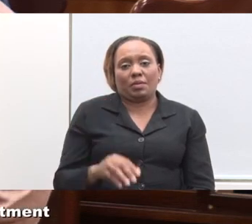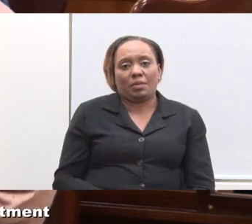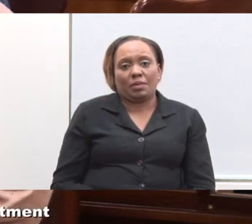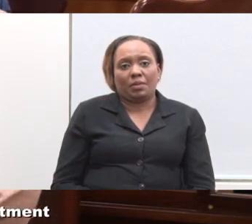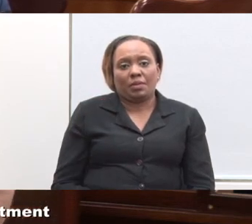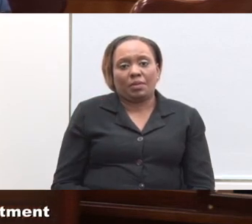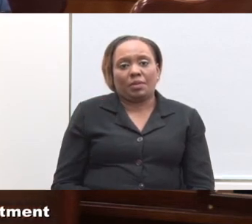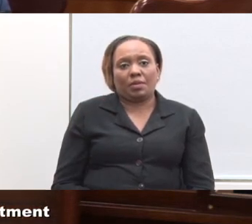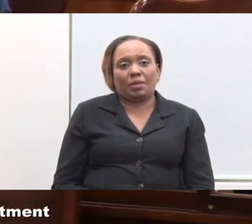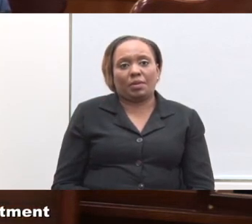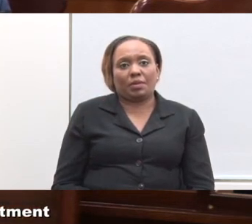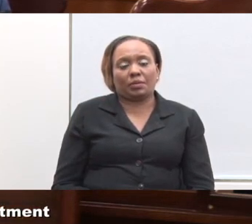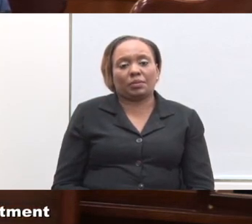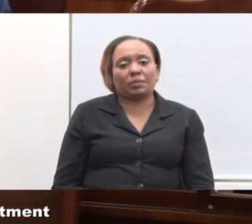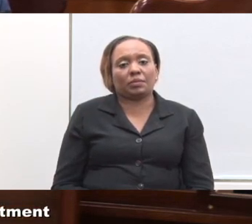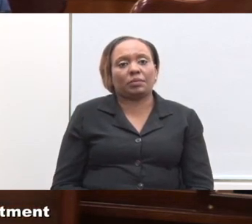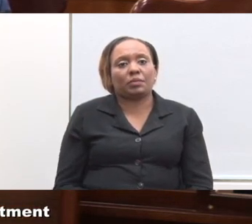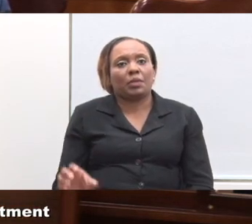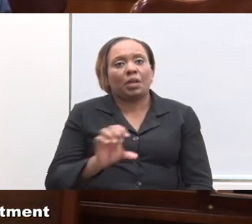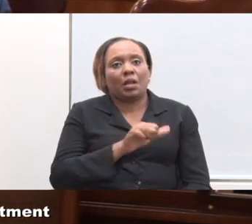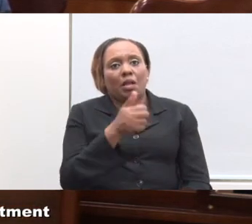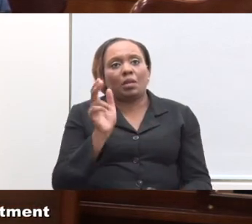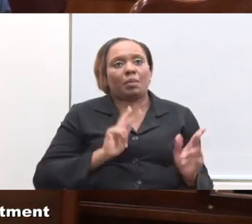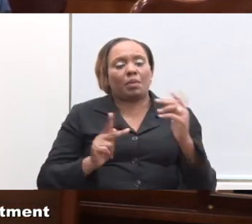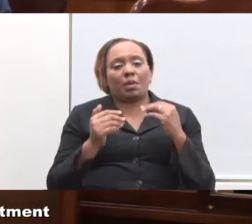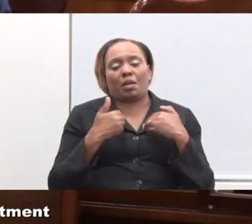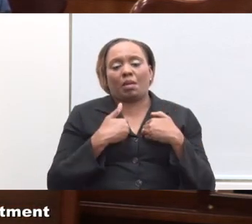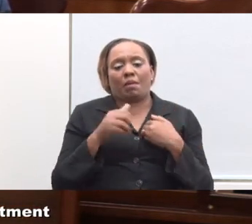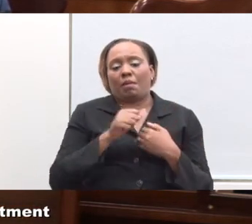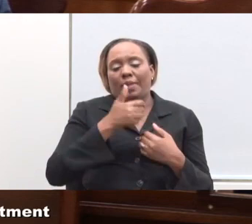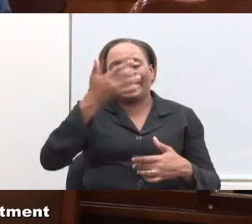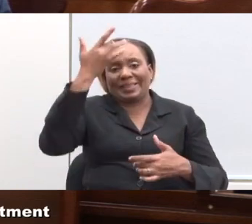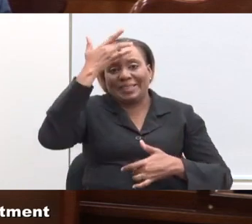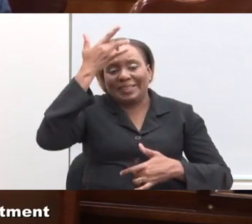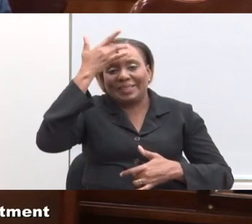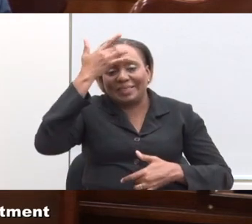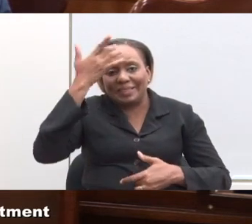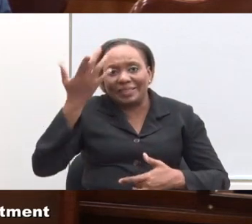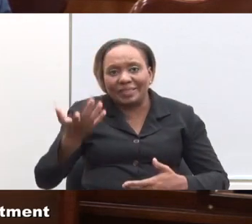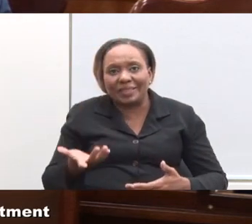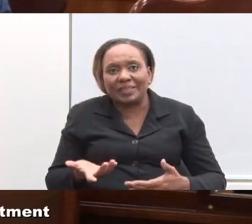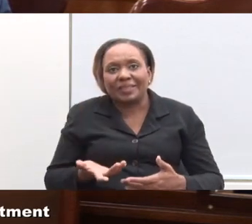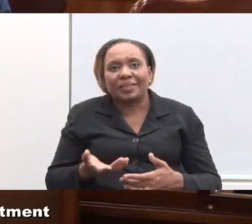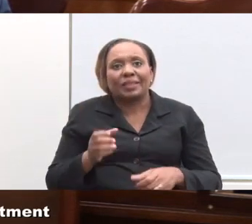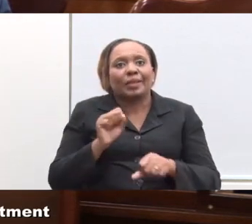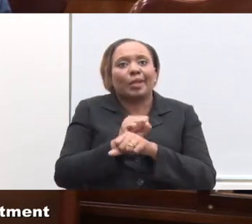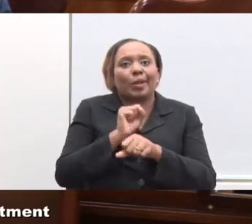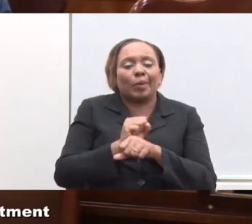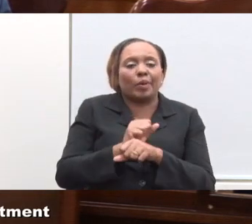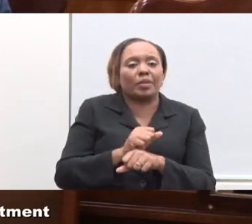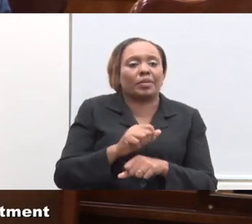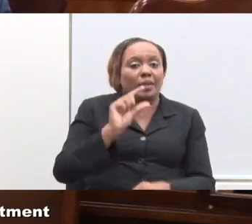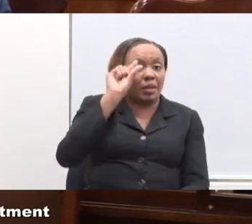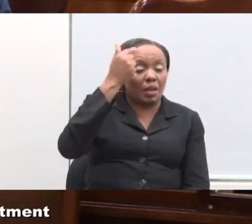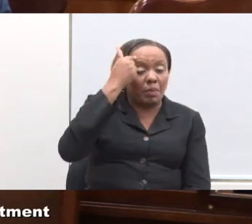Then we have others, as I said, who may have chronic underlying conditions in the public sector, in the private